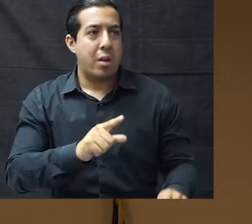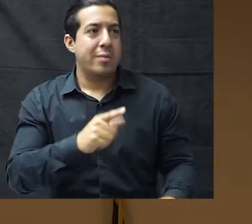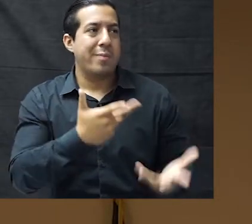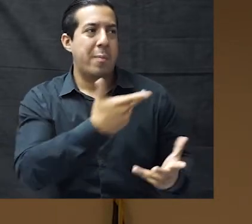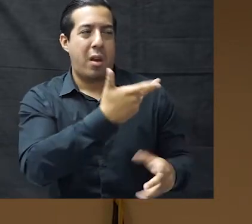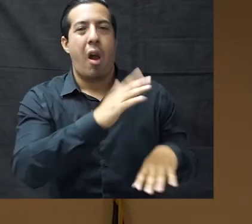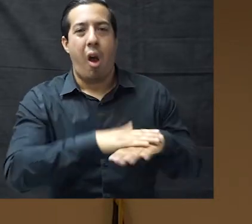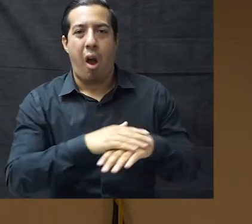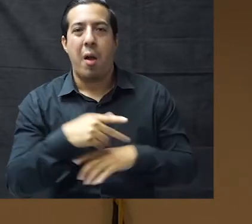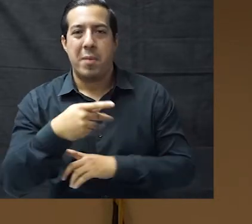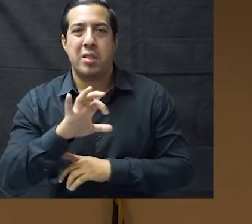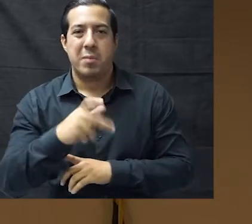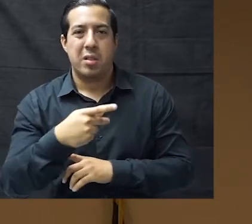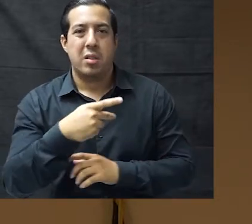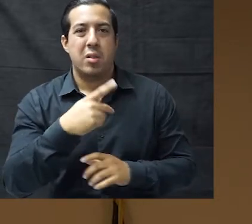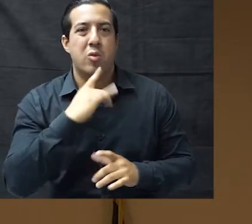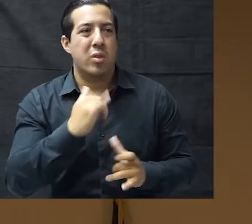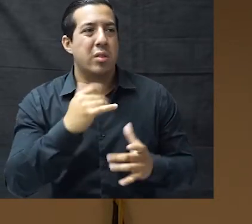getting.